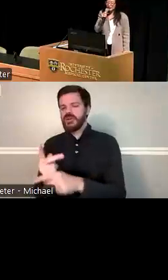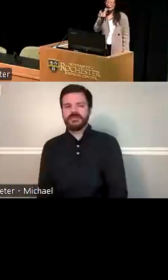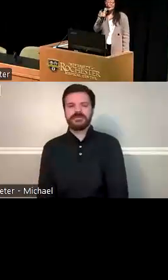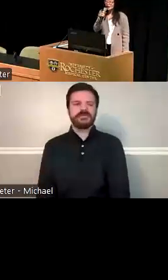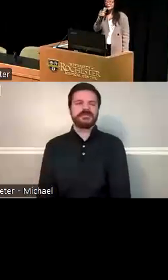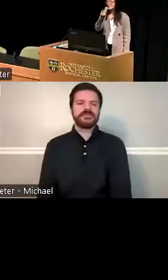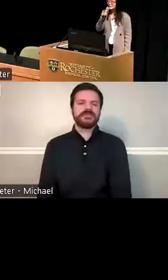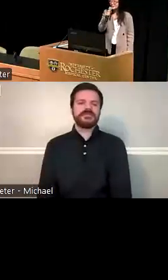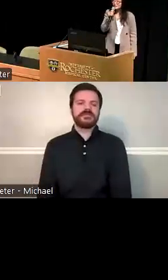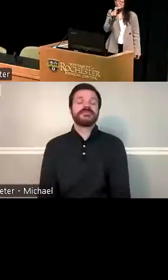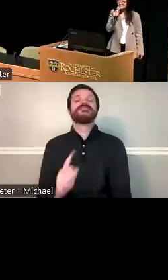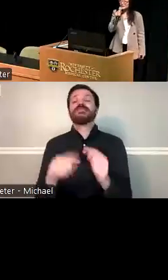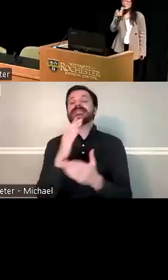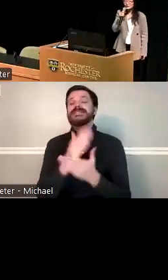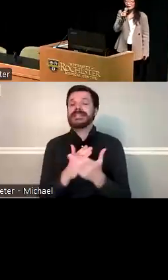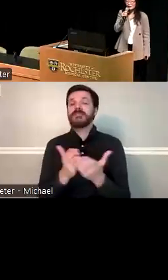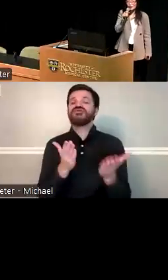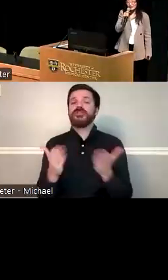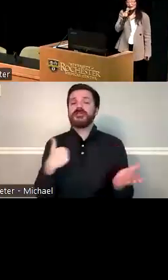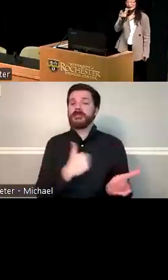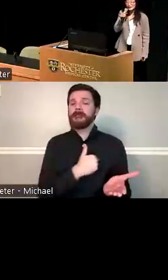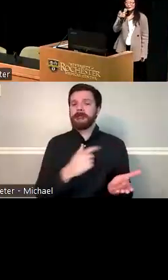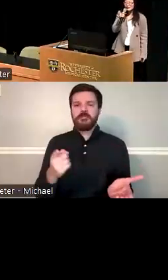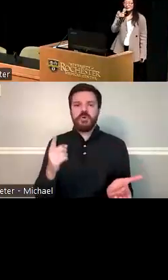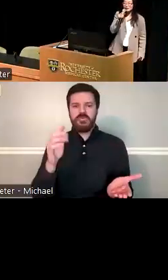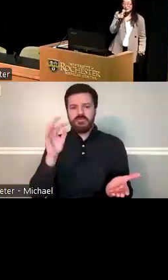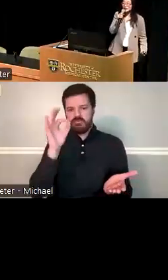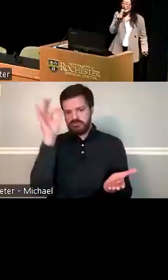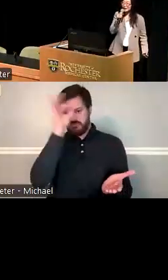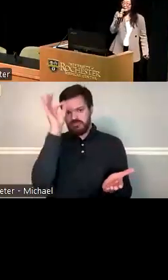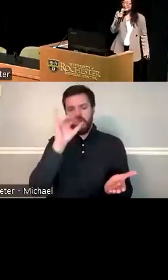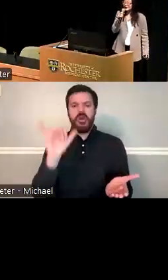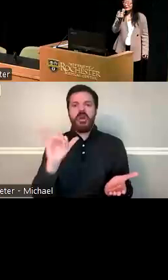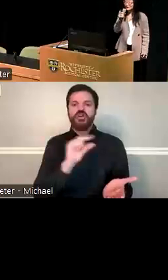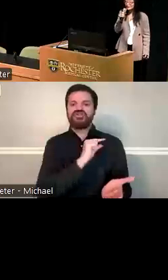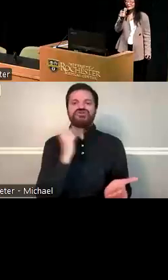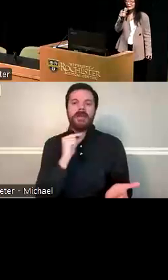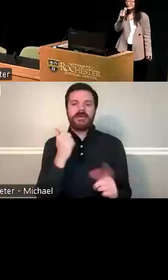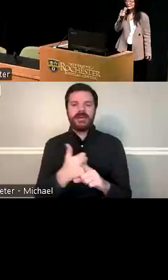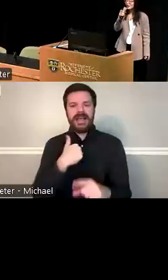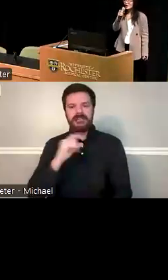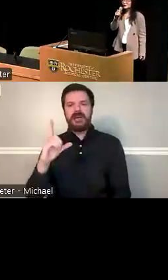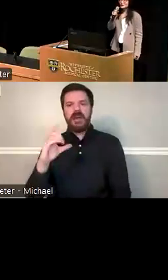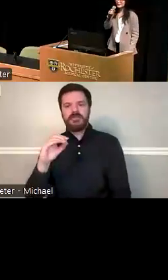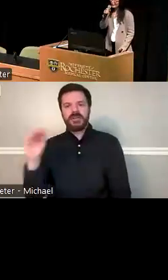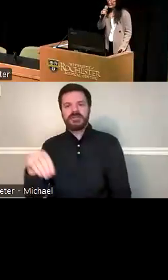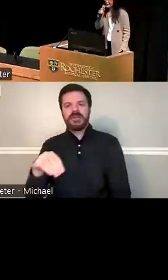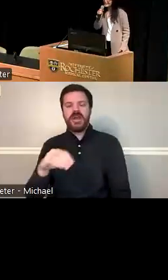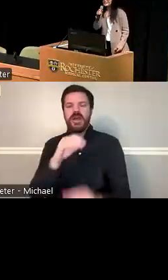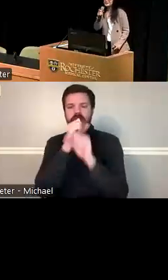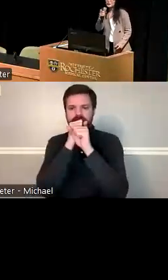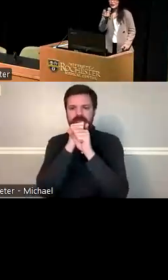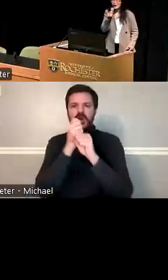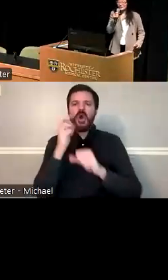care. But some service members were not aware that chaplains had 100% confidentiality, or they would doubt that.